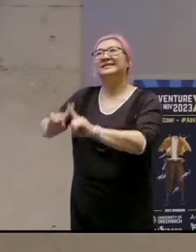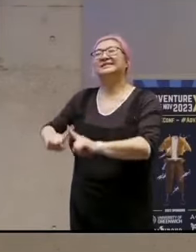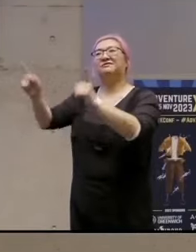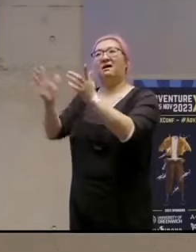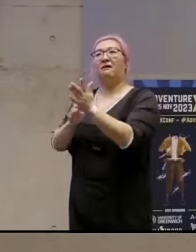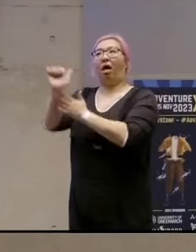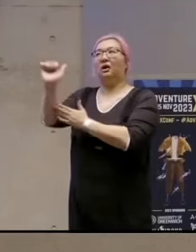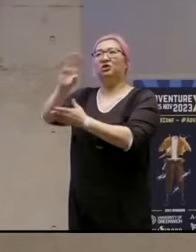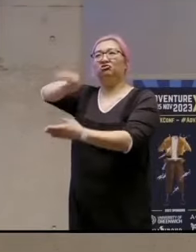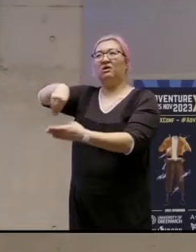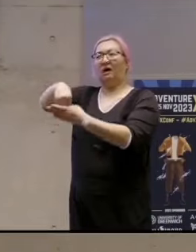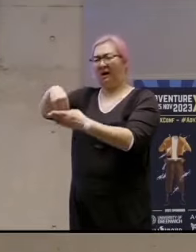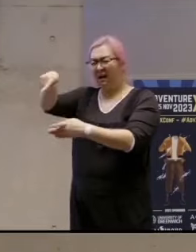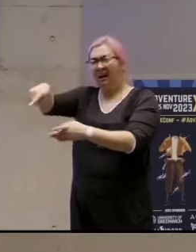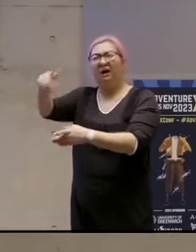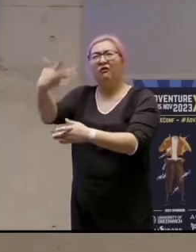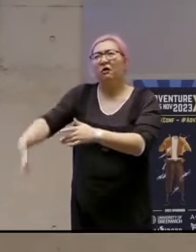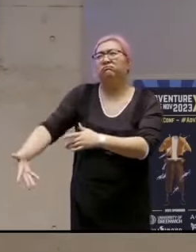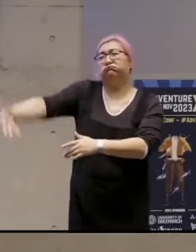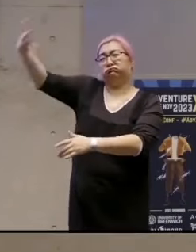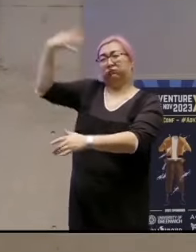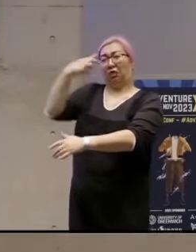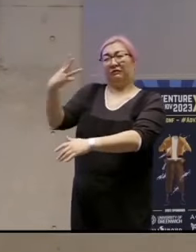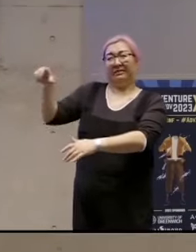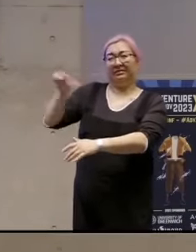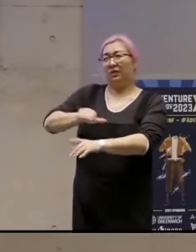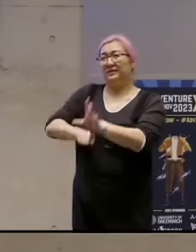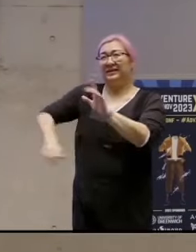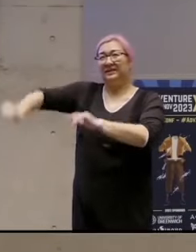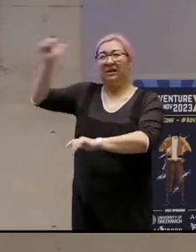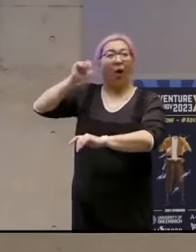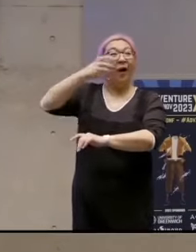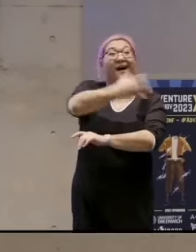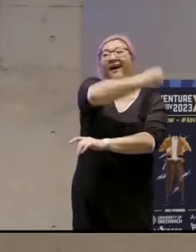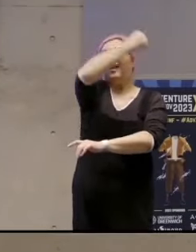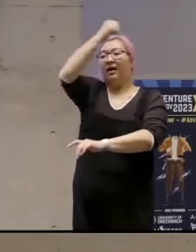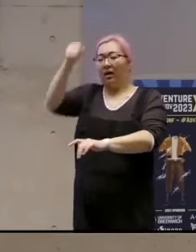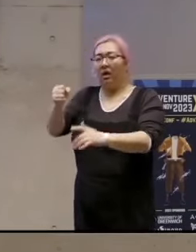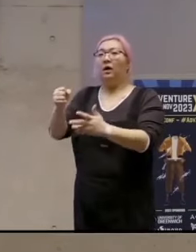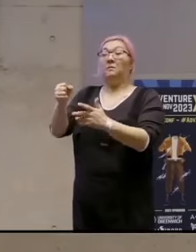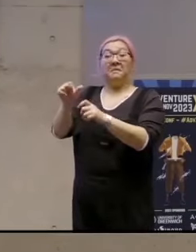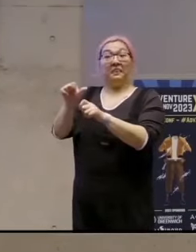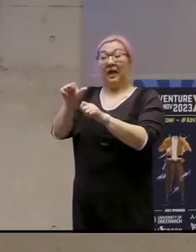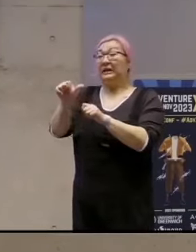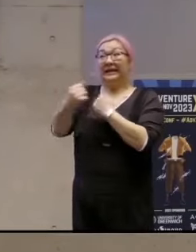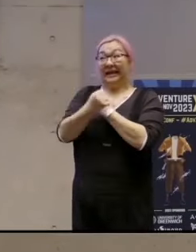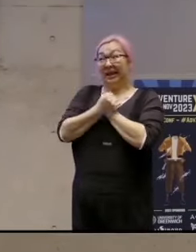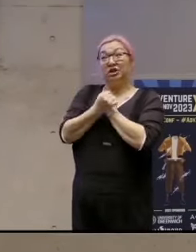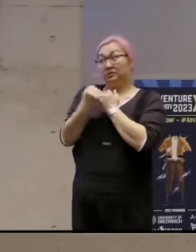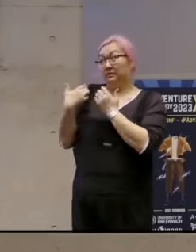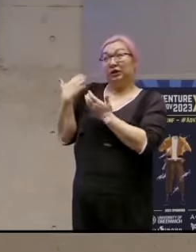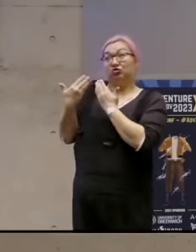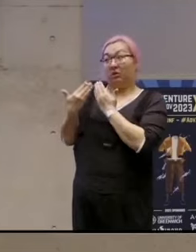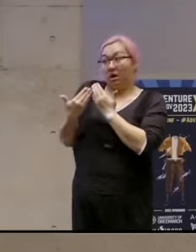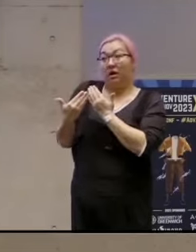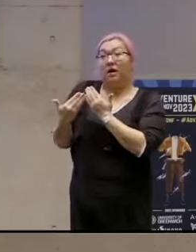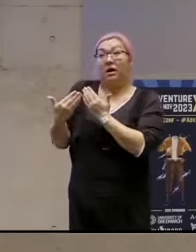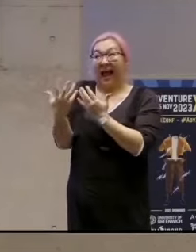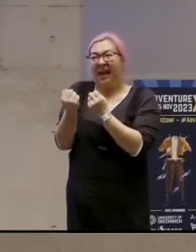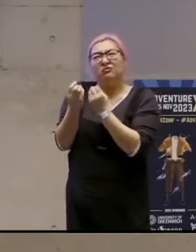it to 3,000 years, but there's like the Egypt that happened after that, you know, it's like an extremely